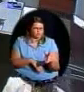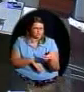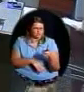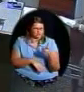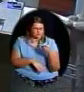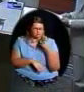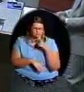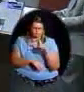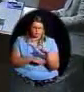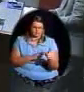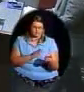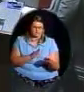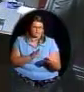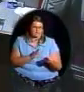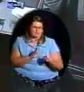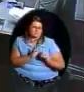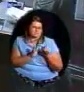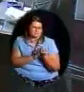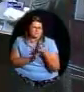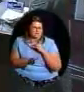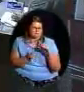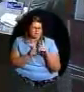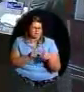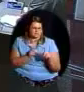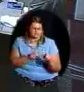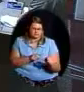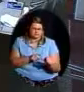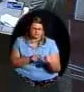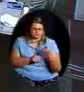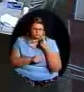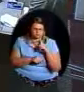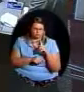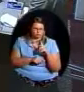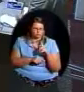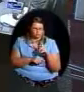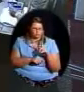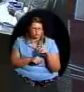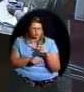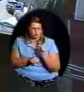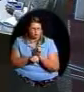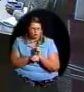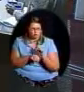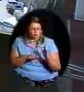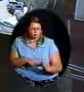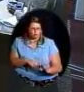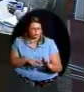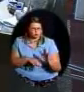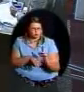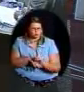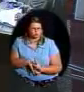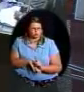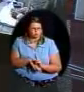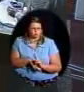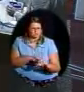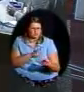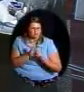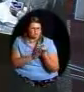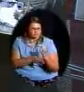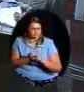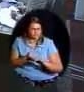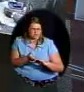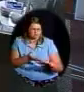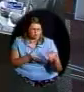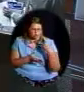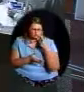time and attendance, the new policy to address employees' use of time cards for Chronos systems. I assume that this has to do with the system that